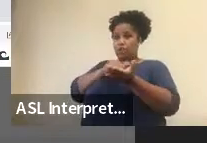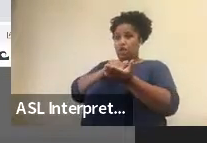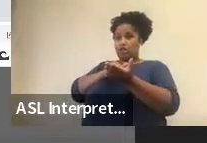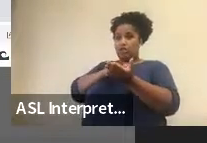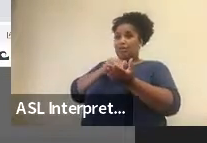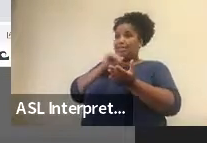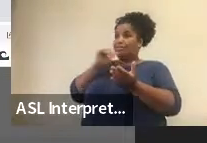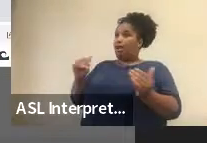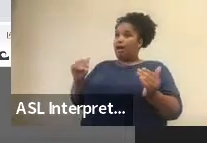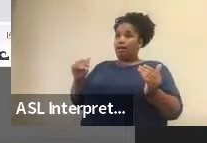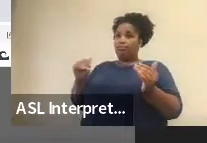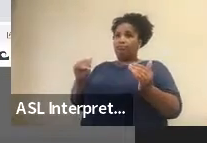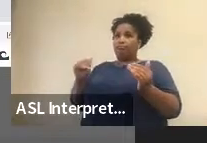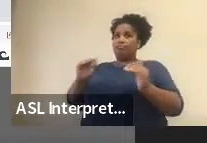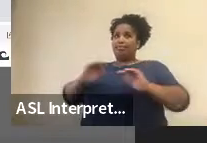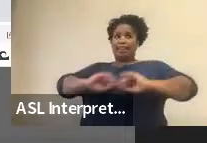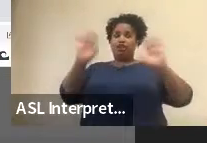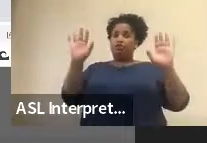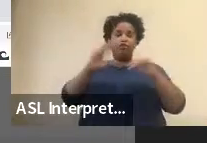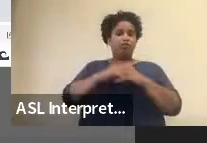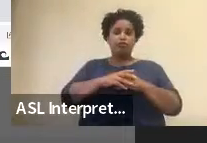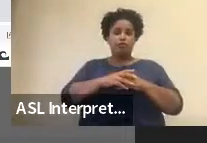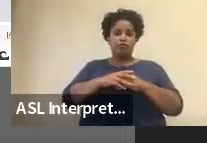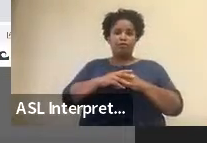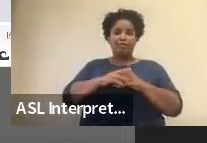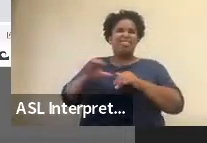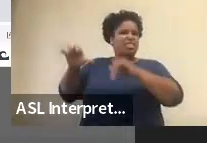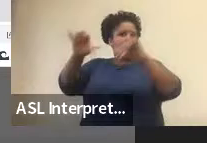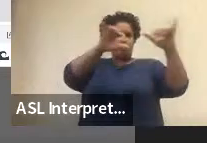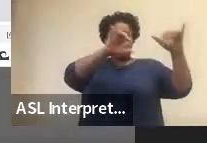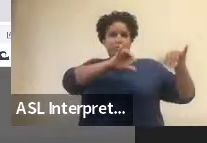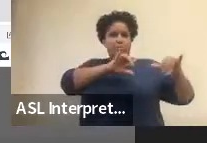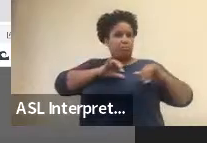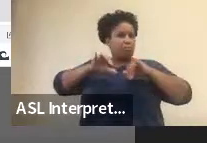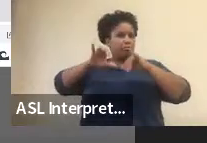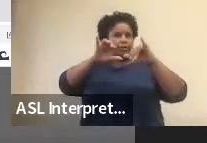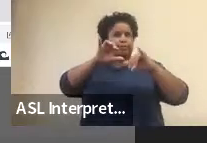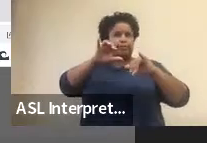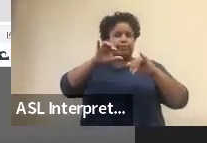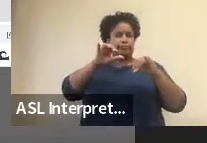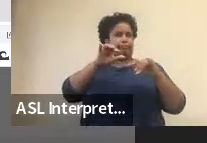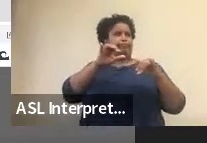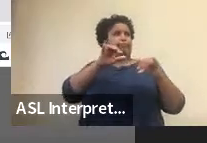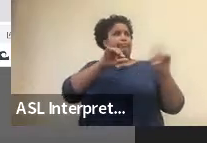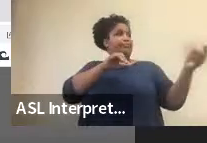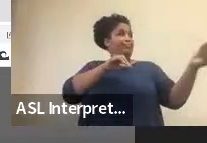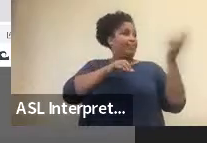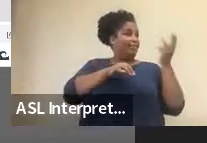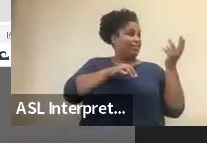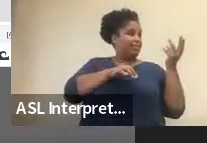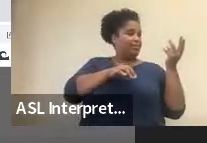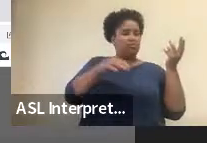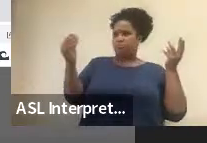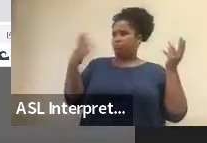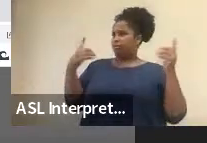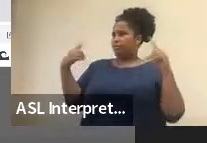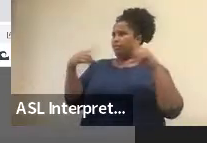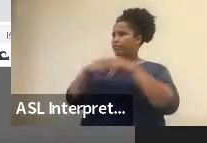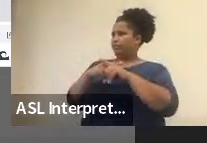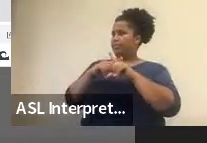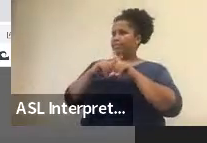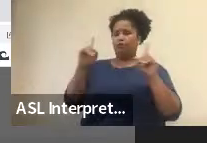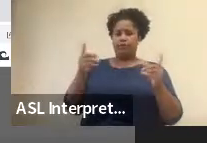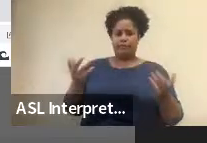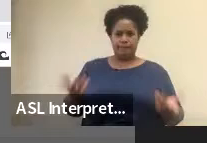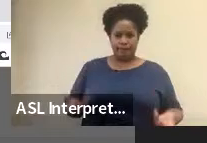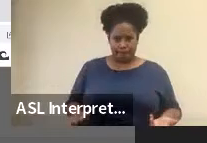uneven, you know, so it's not really evened out currently. And so I think it's important for